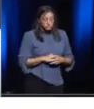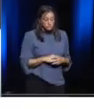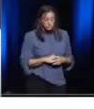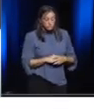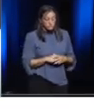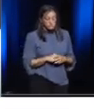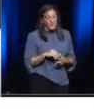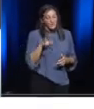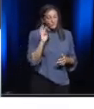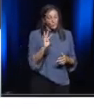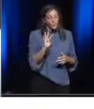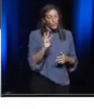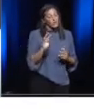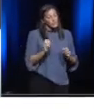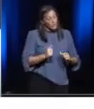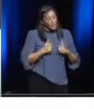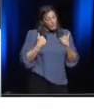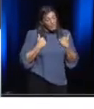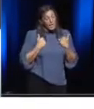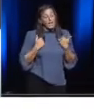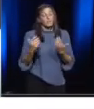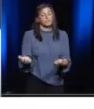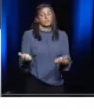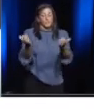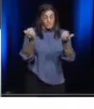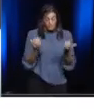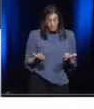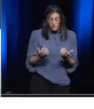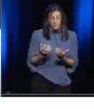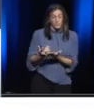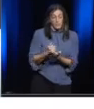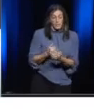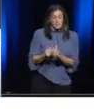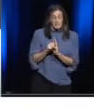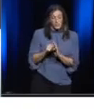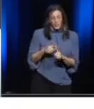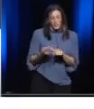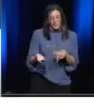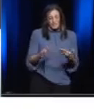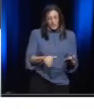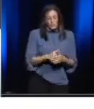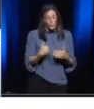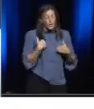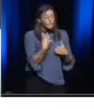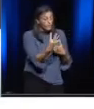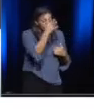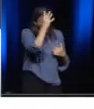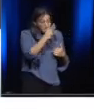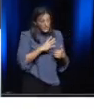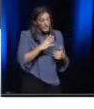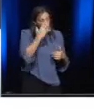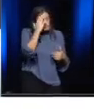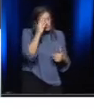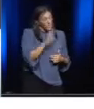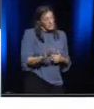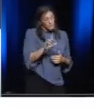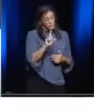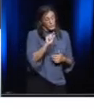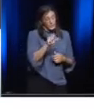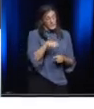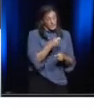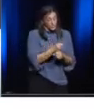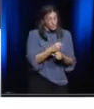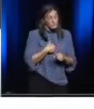and 4 were alive, and then we got them when they were dead. We have 4 males who we've known for around 20 years. We